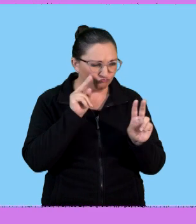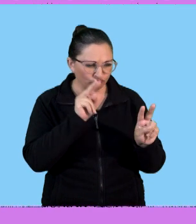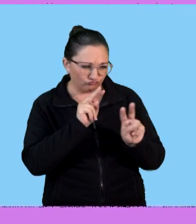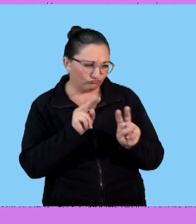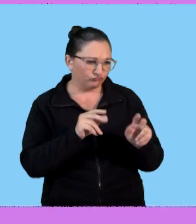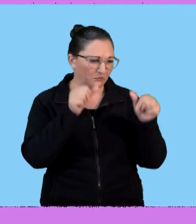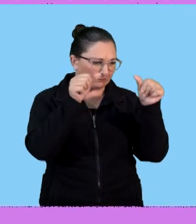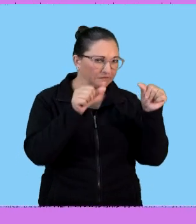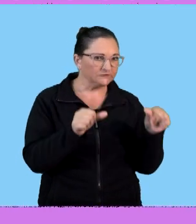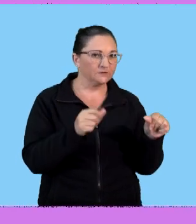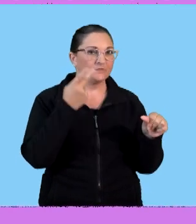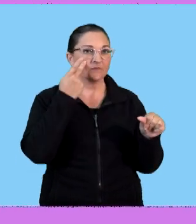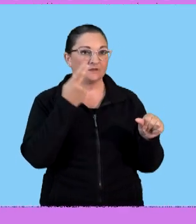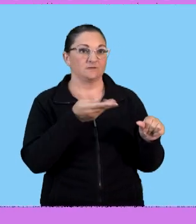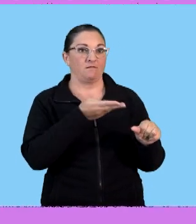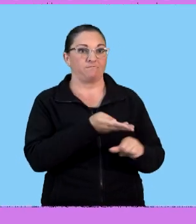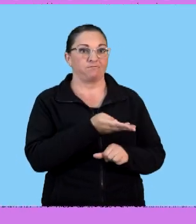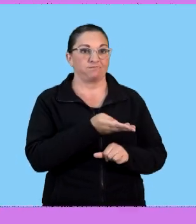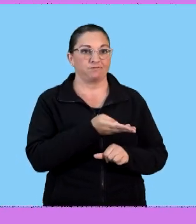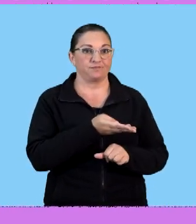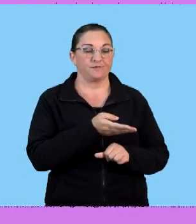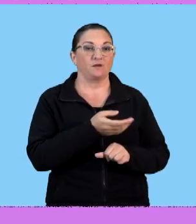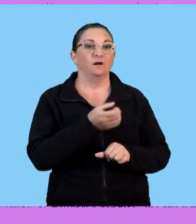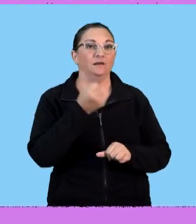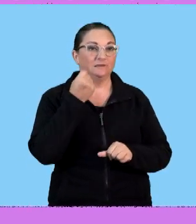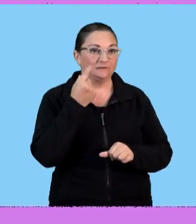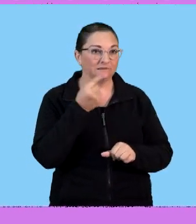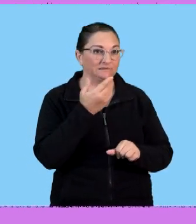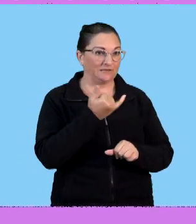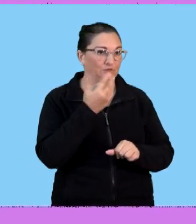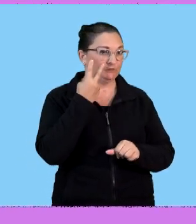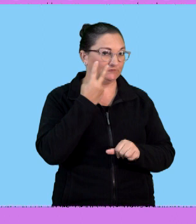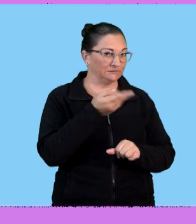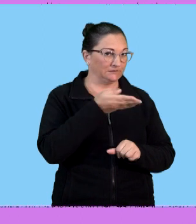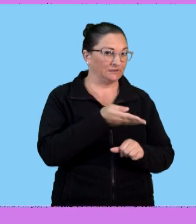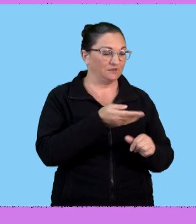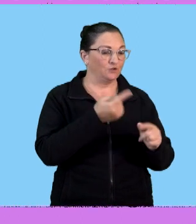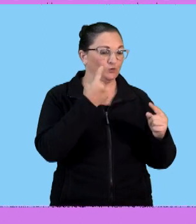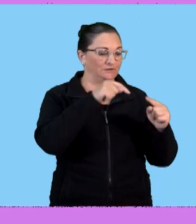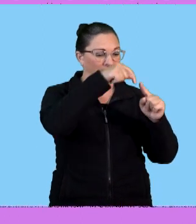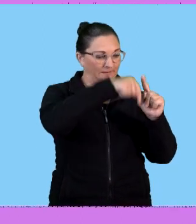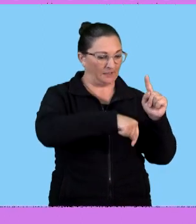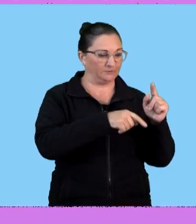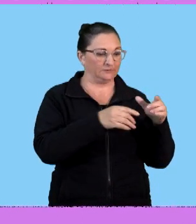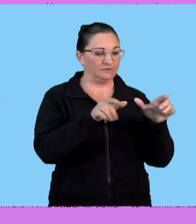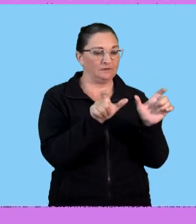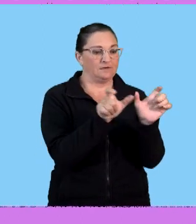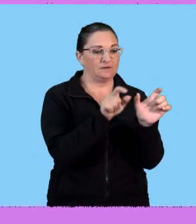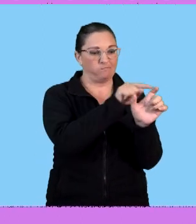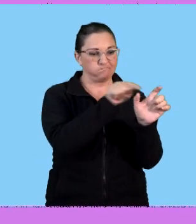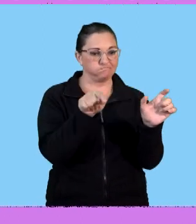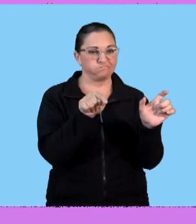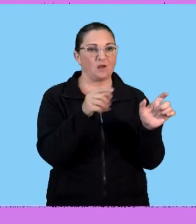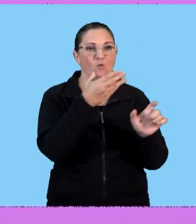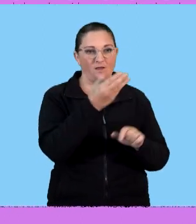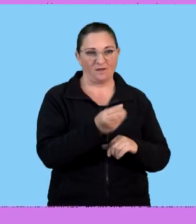follow. Now, there's our diagram. Okay, so we can see the diameter is indicated as well as the depth of the pool. And then